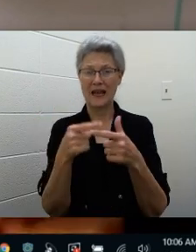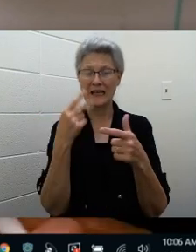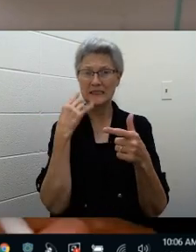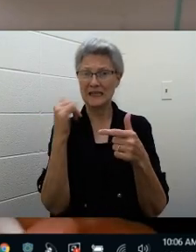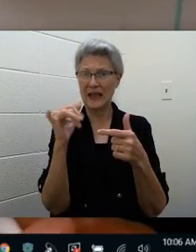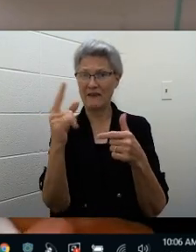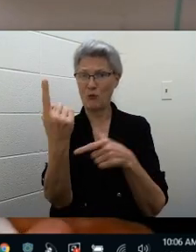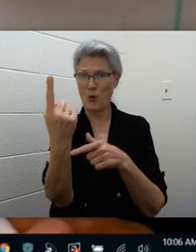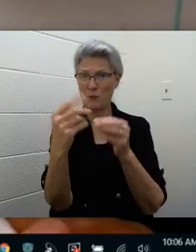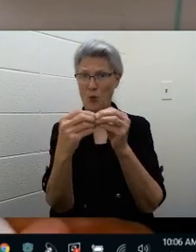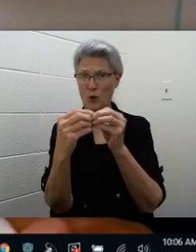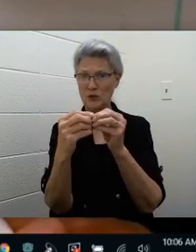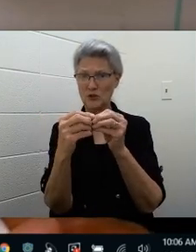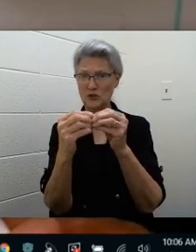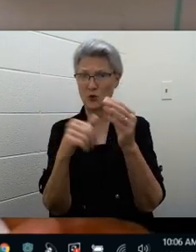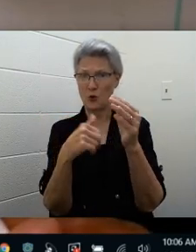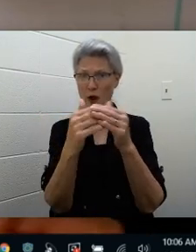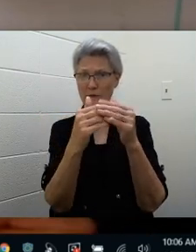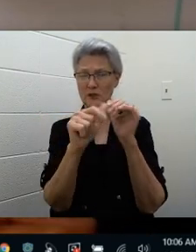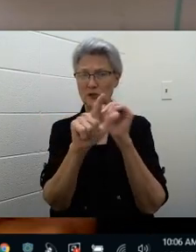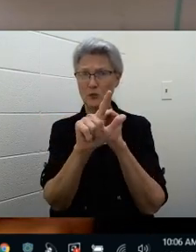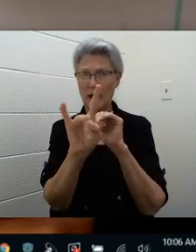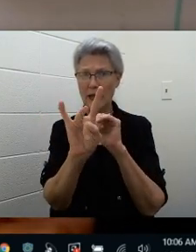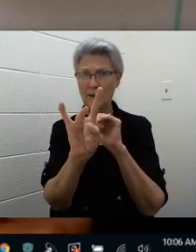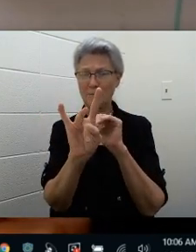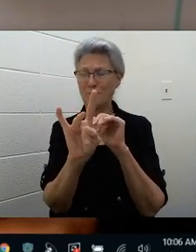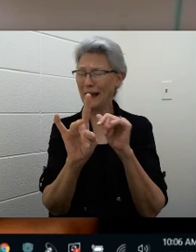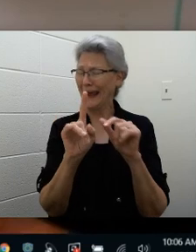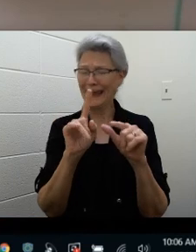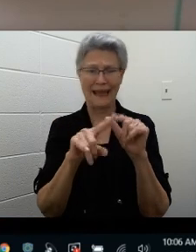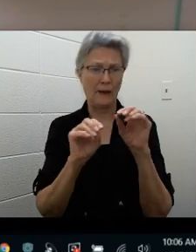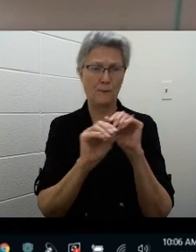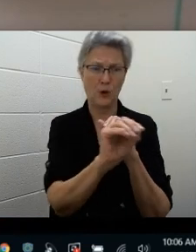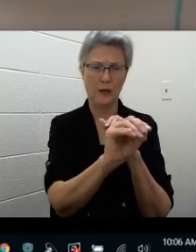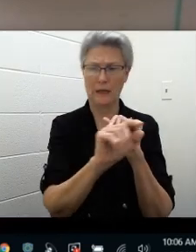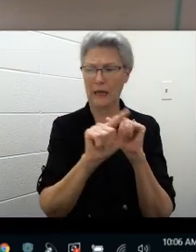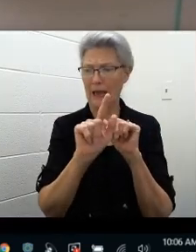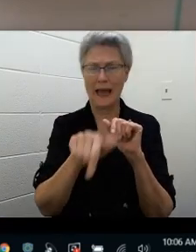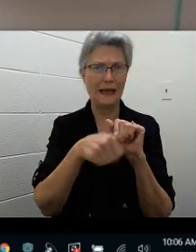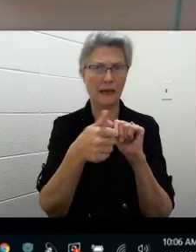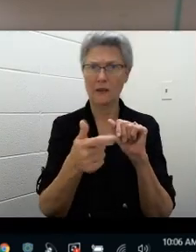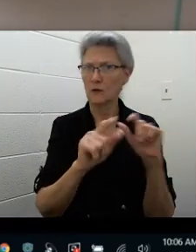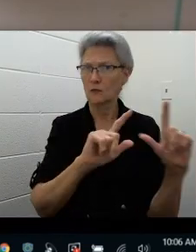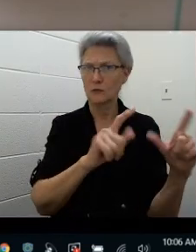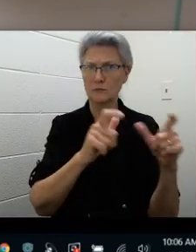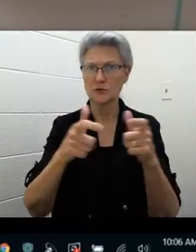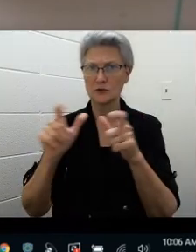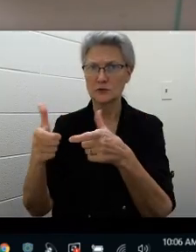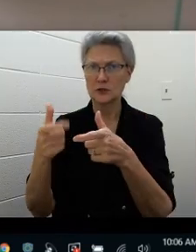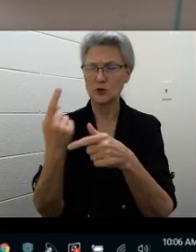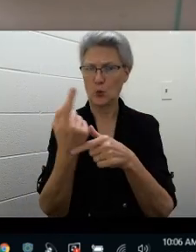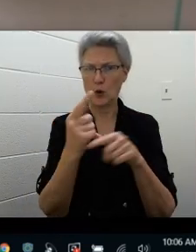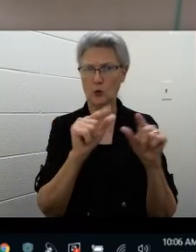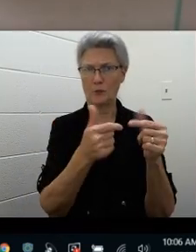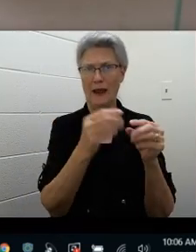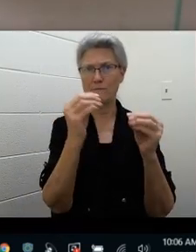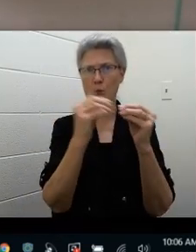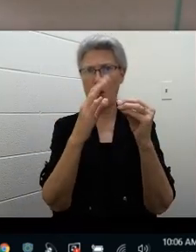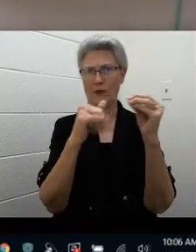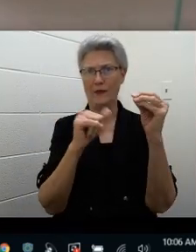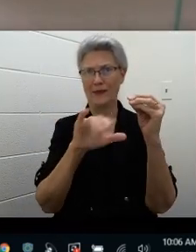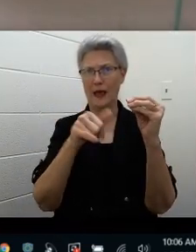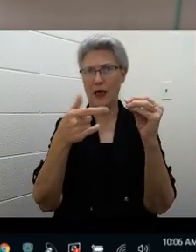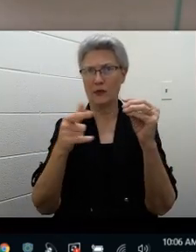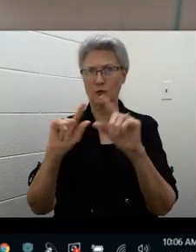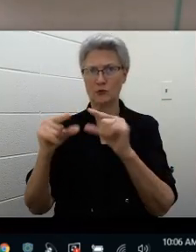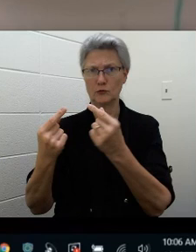still have 1 more left to get to 28. But again, I can't place that into any one of these groups because then one group would have more than the